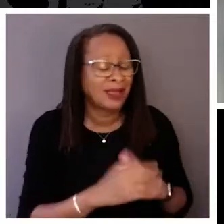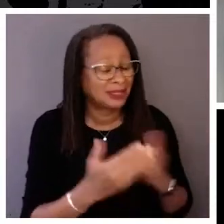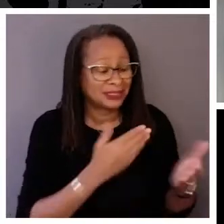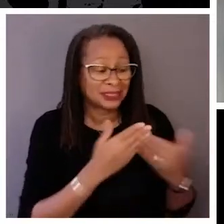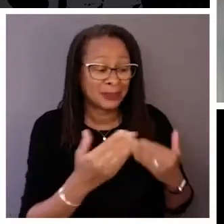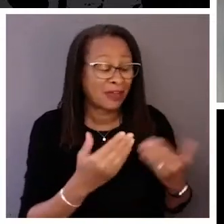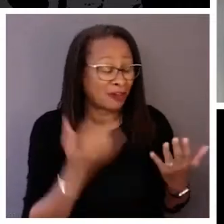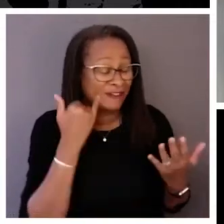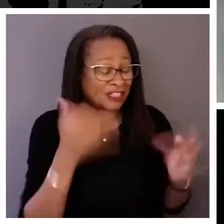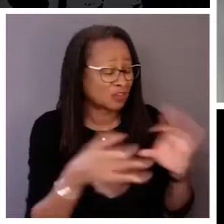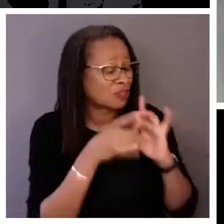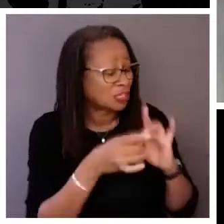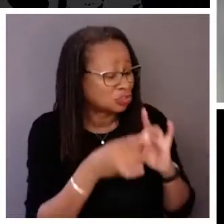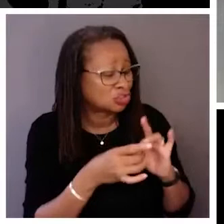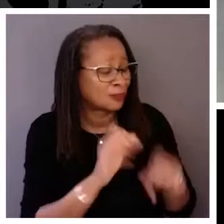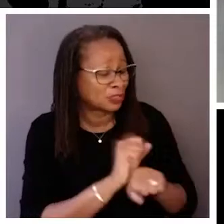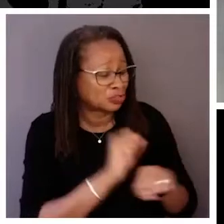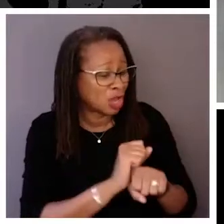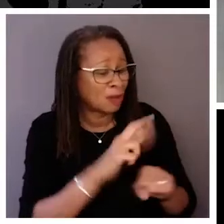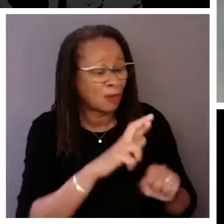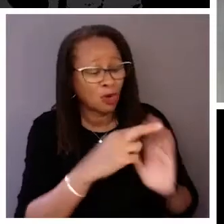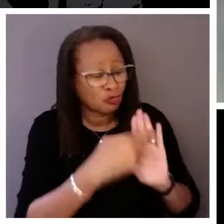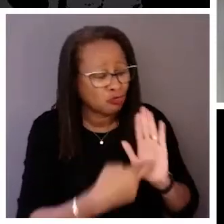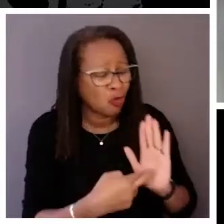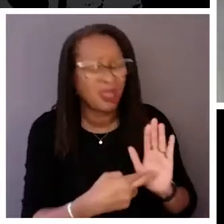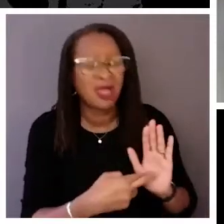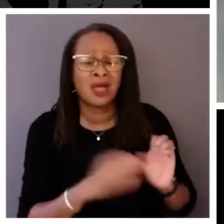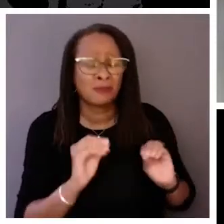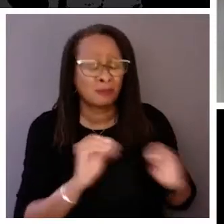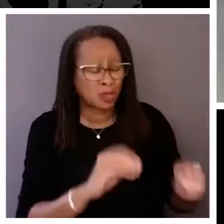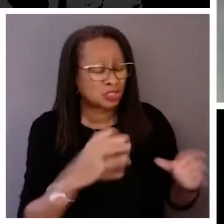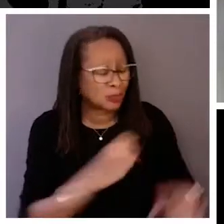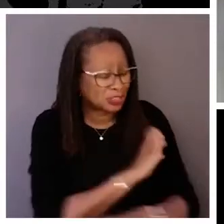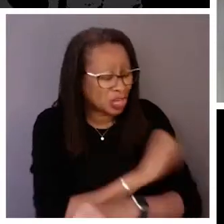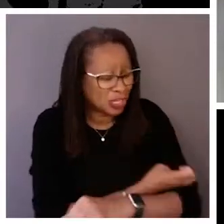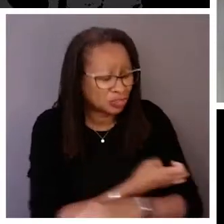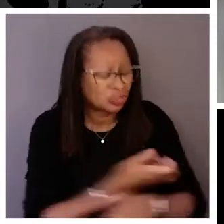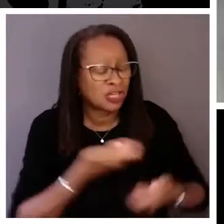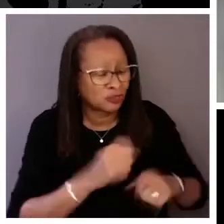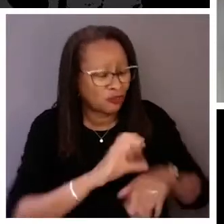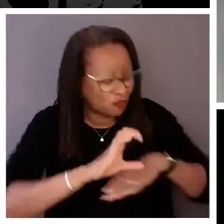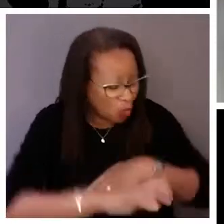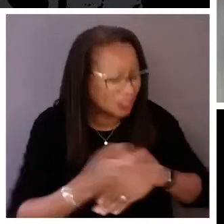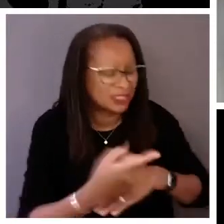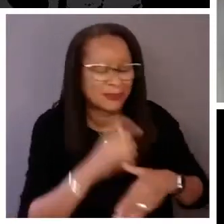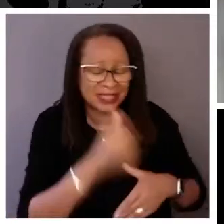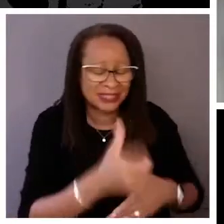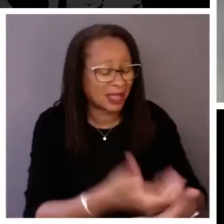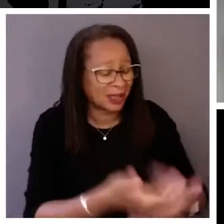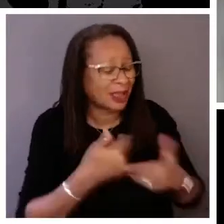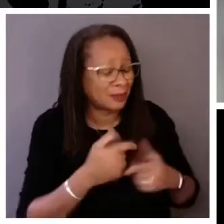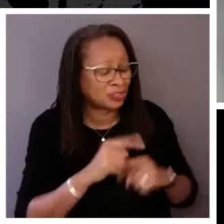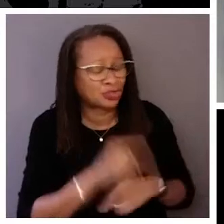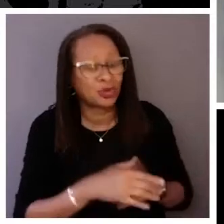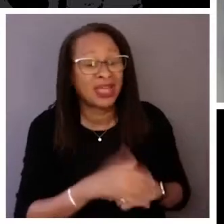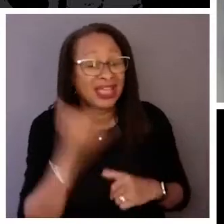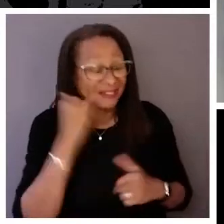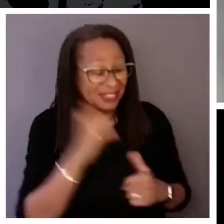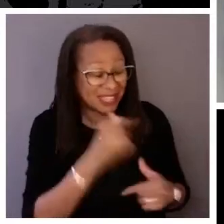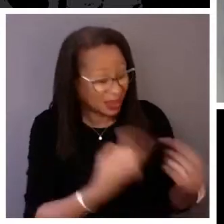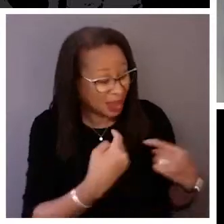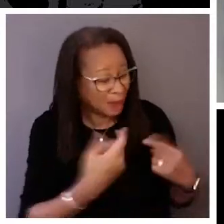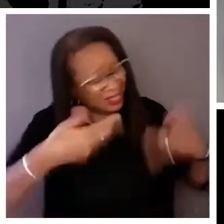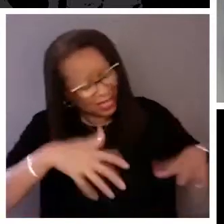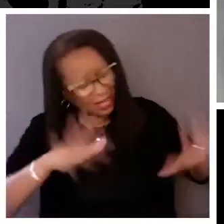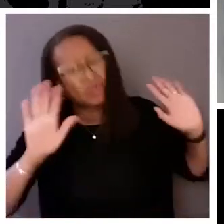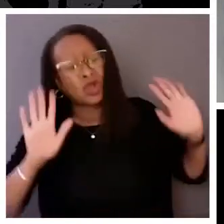job, a romantic relationship, stop putting so much energy into trying to get something that's not coming to you. If it's not coming, let